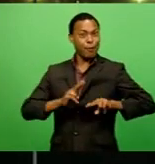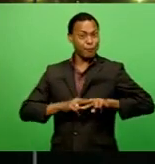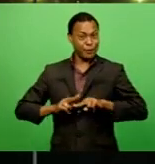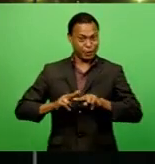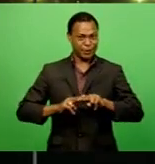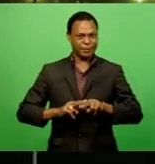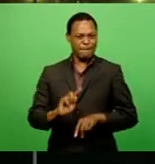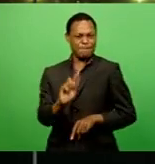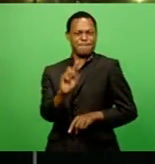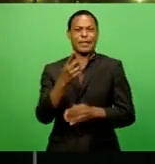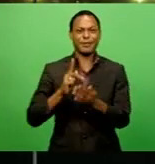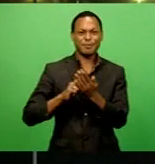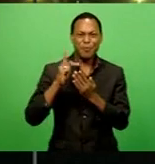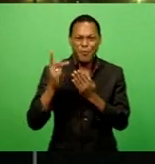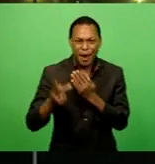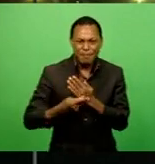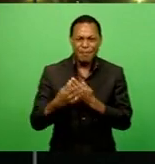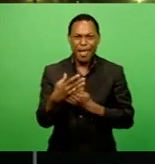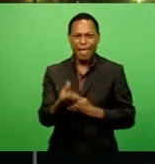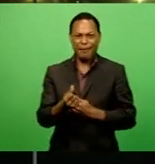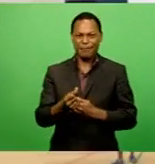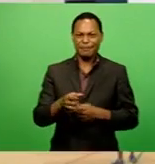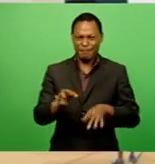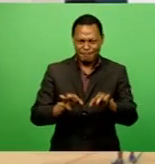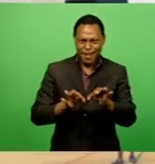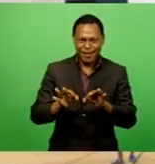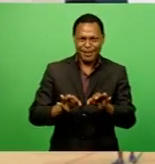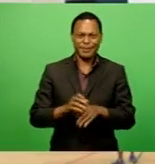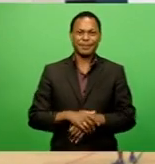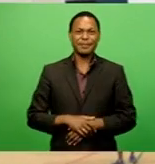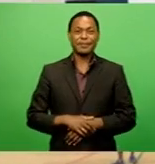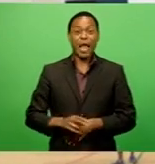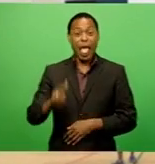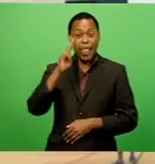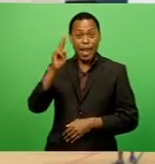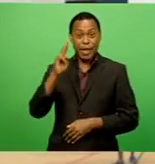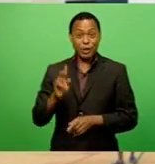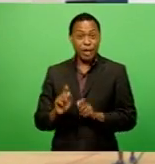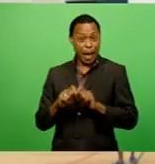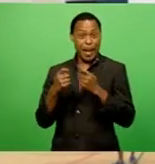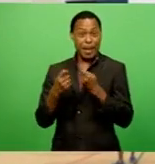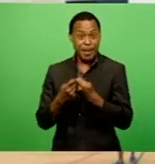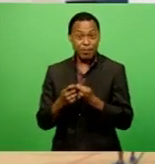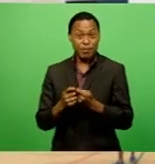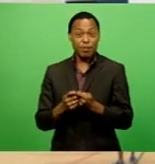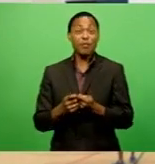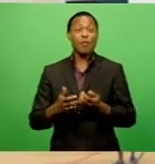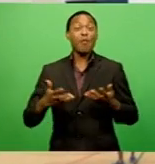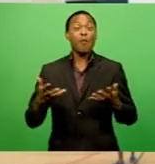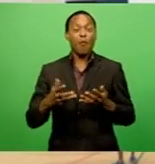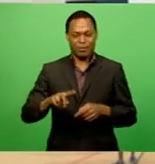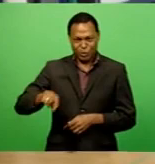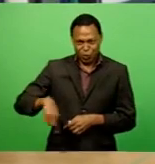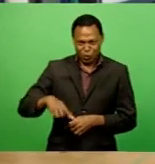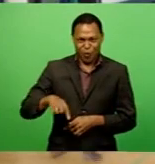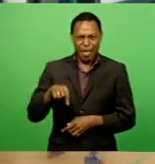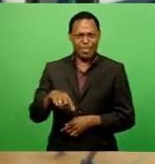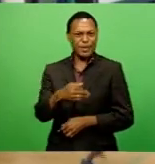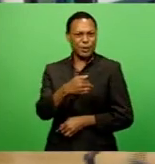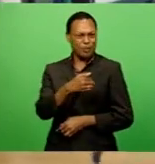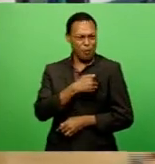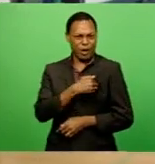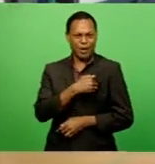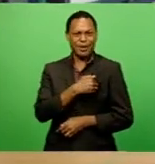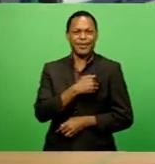first program of the new season. National squad members were at the FMF gym in Suva from this morning until midday